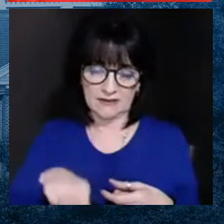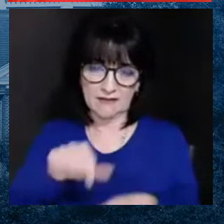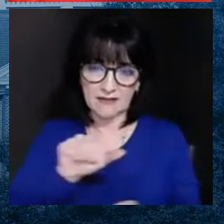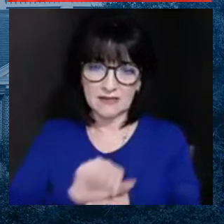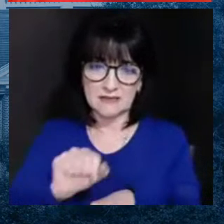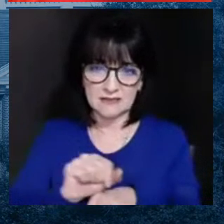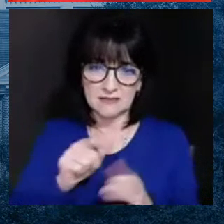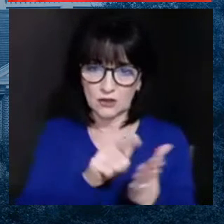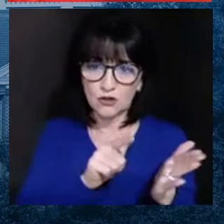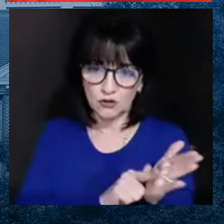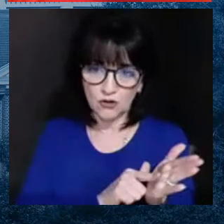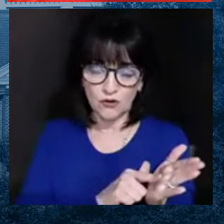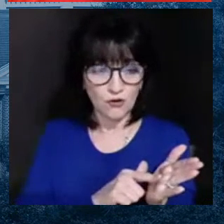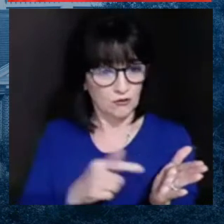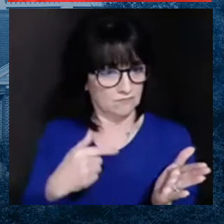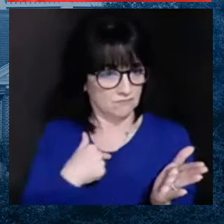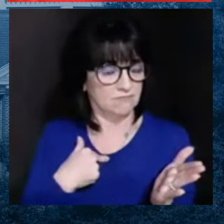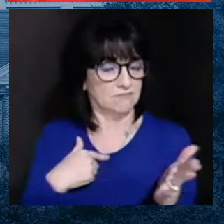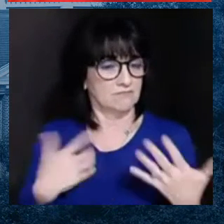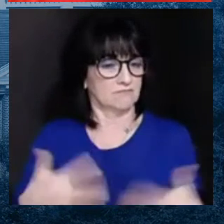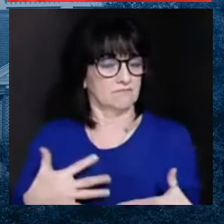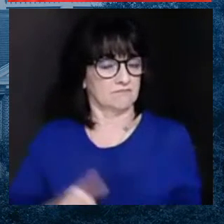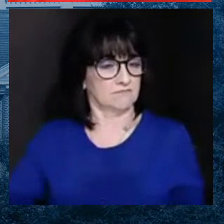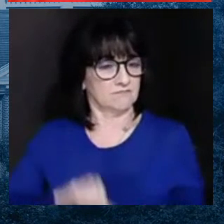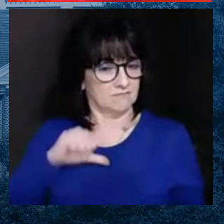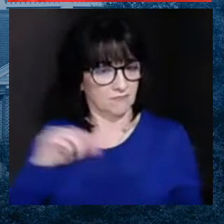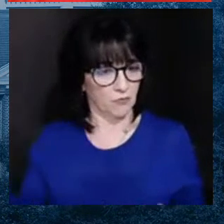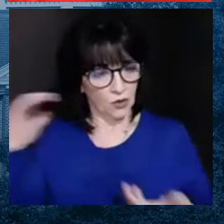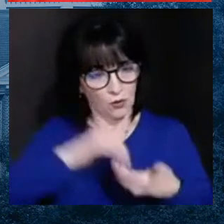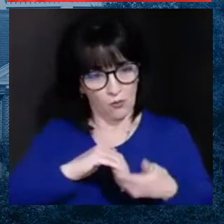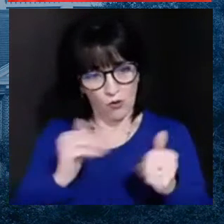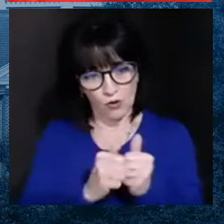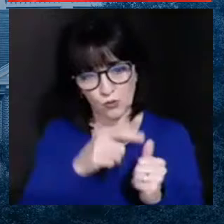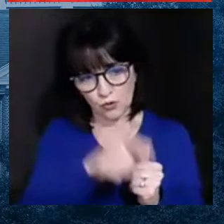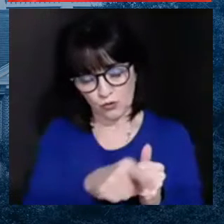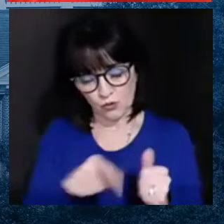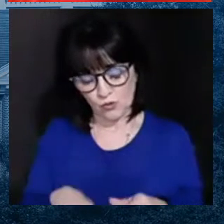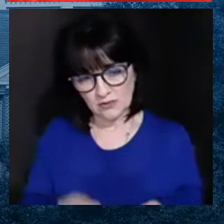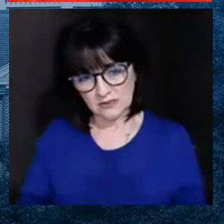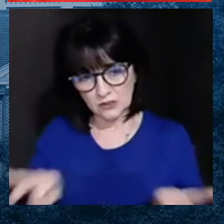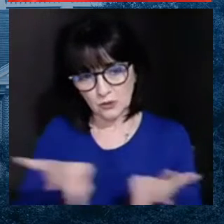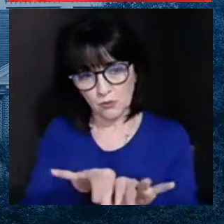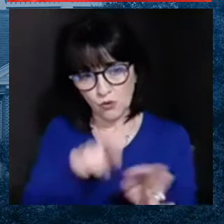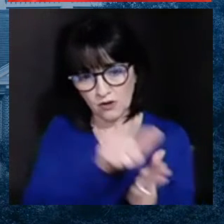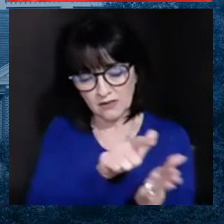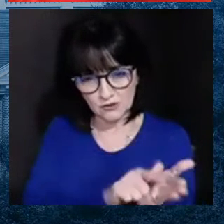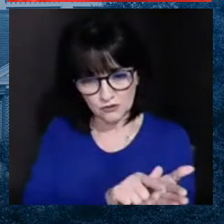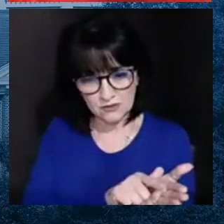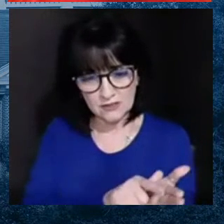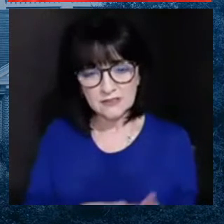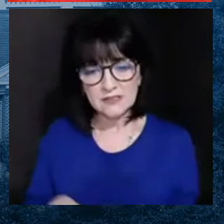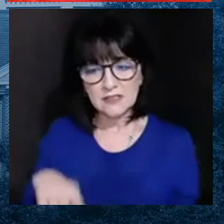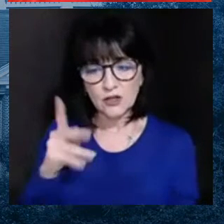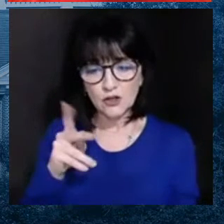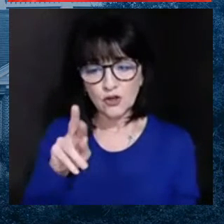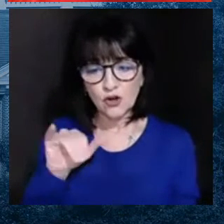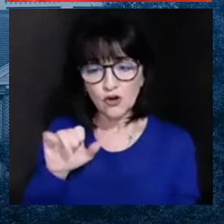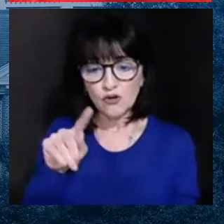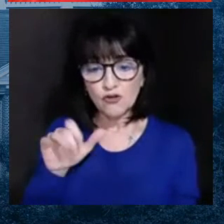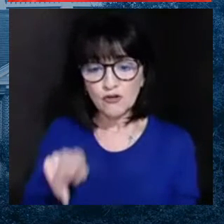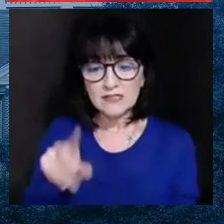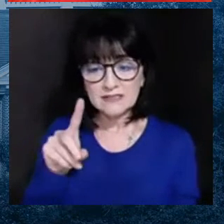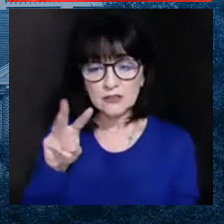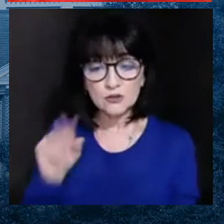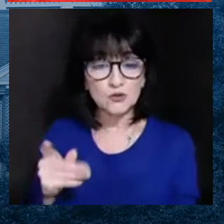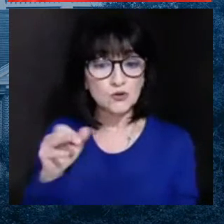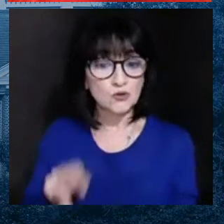partnering with you on such important legislation. Also, Kristen Dwyer for helping draft the piece of legislation for DSEA. You're